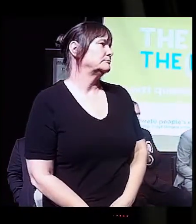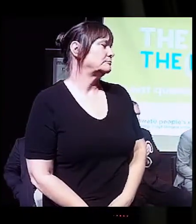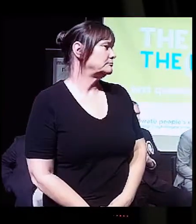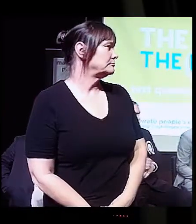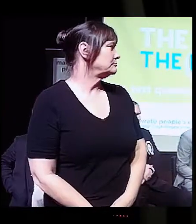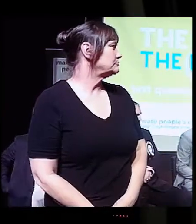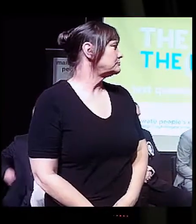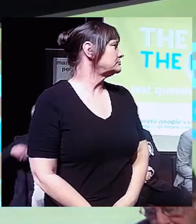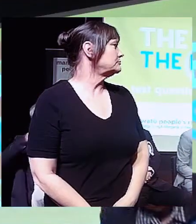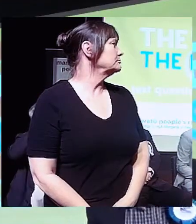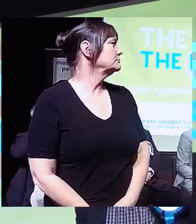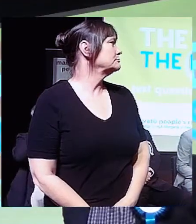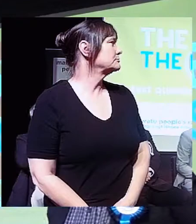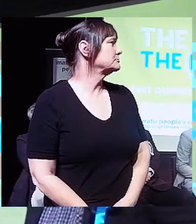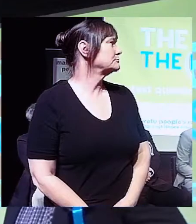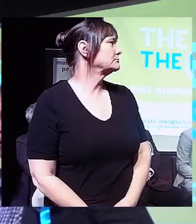David Popplewell.